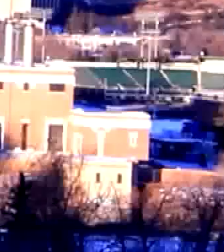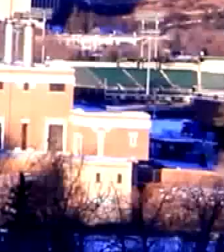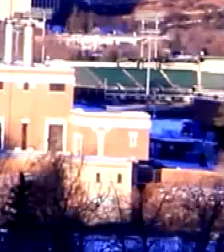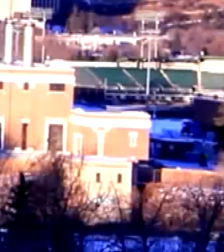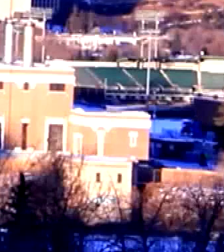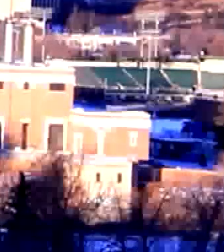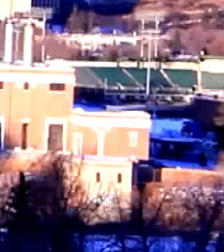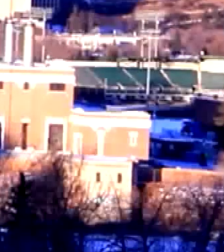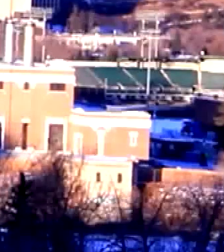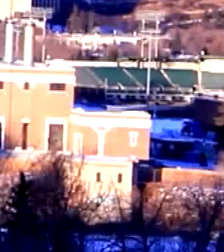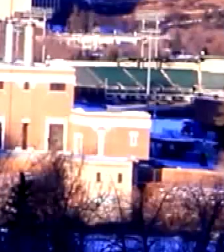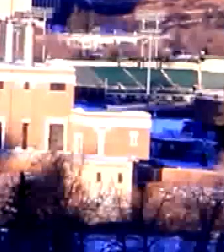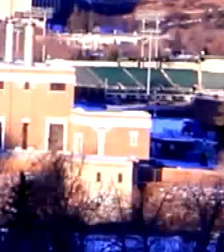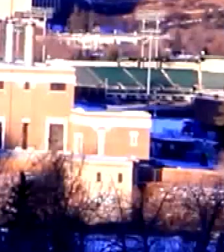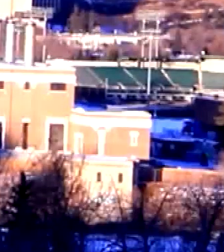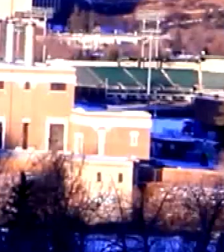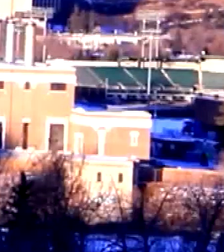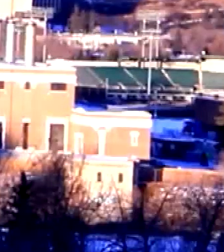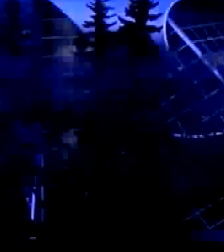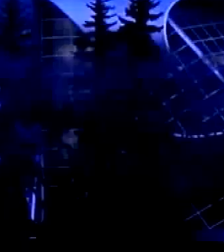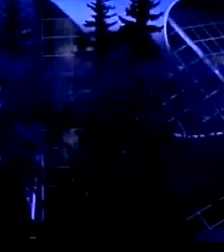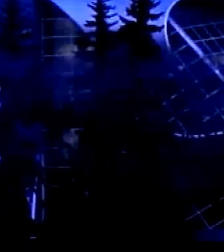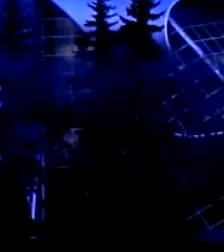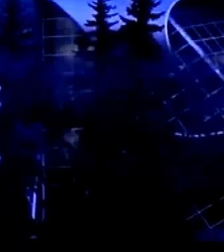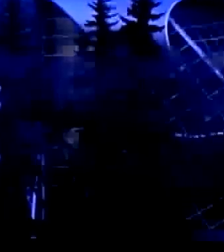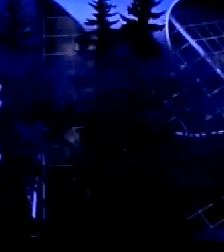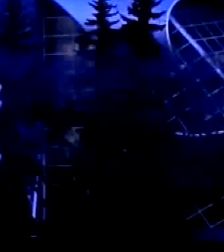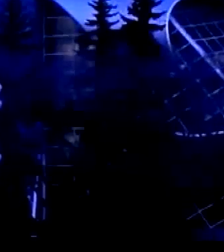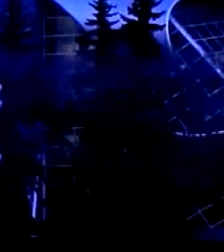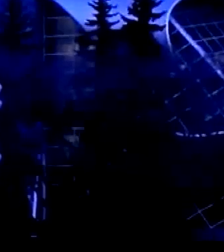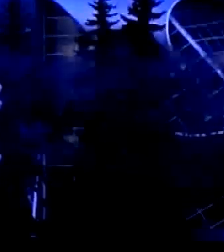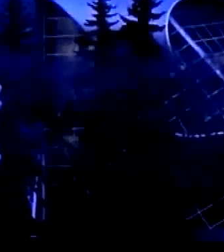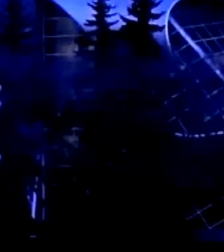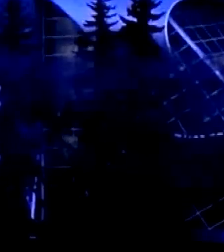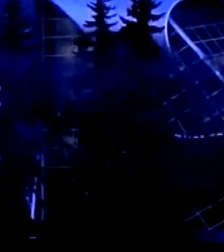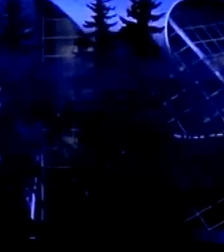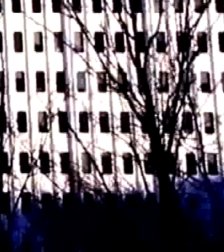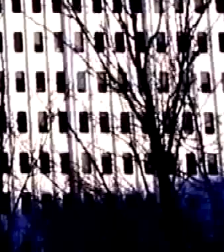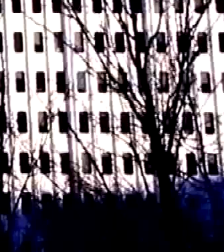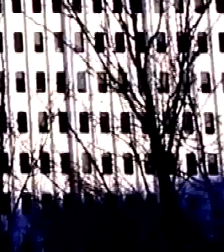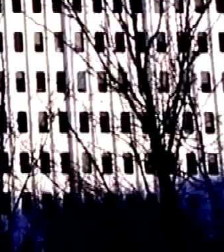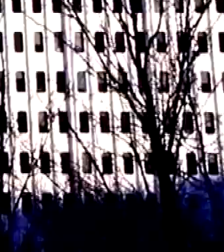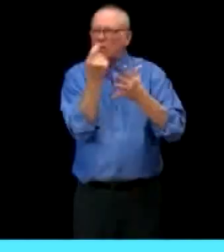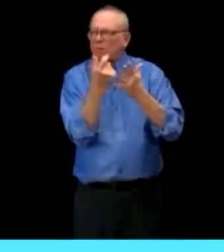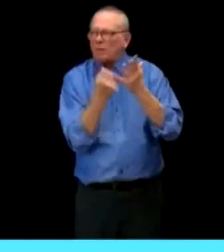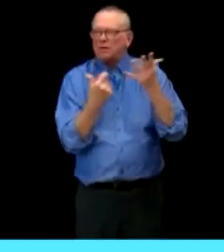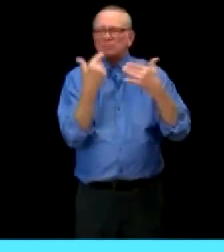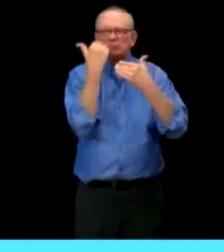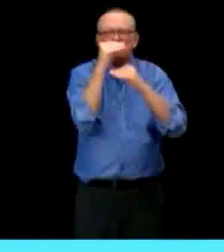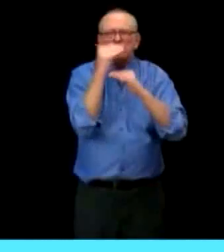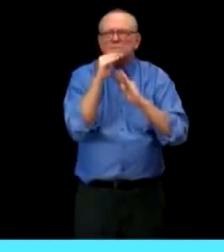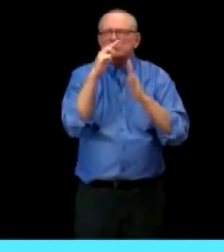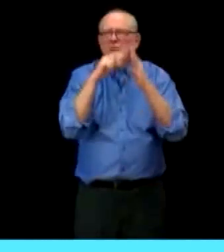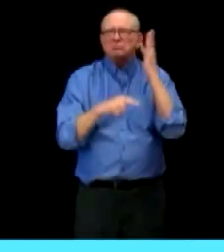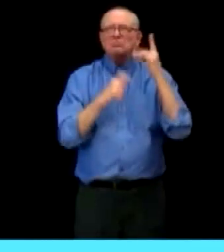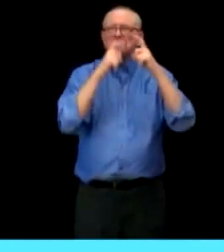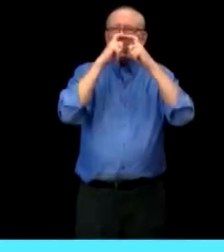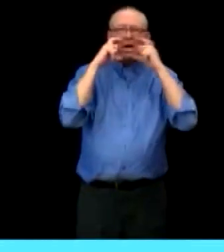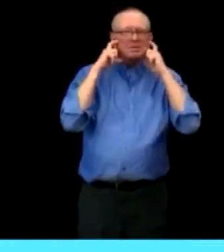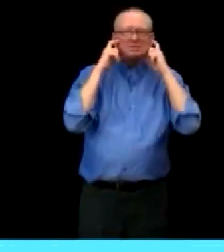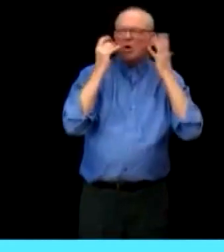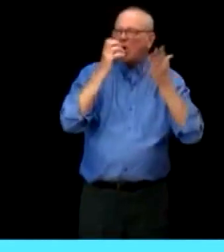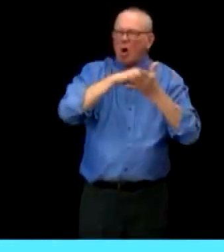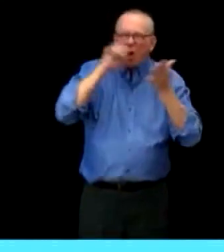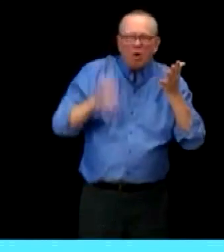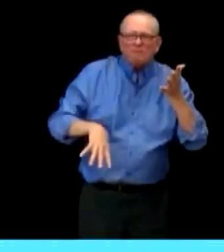midnight. Saskatchewan followed closely with a plan to ditch its passport program come Monday. Both provinces will also